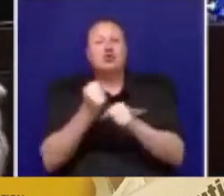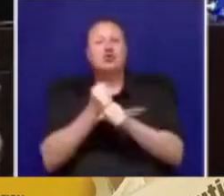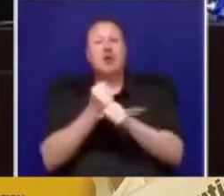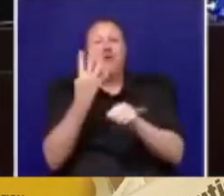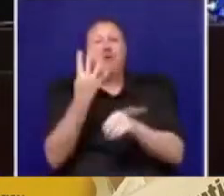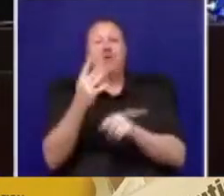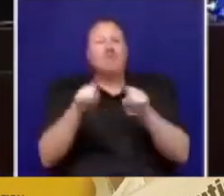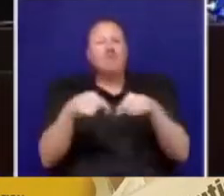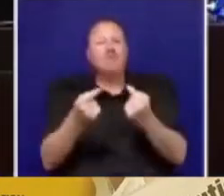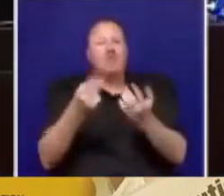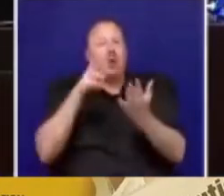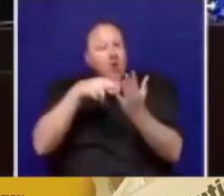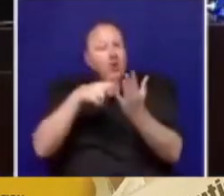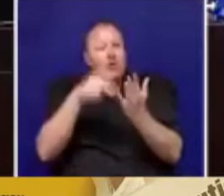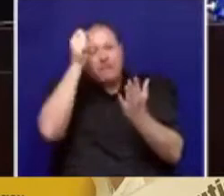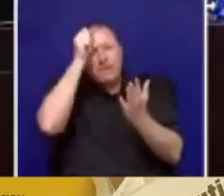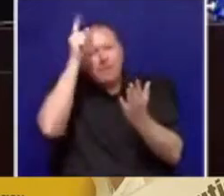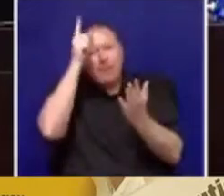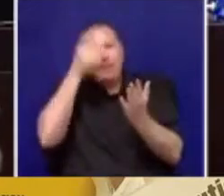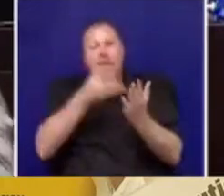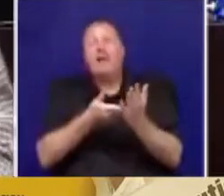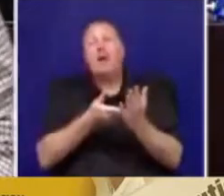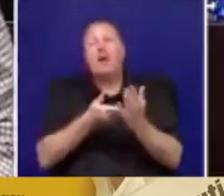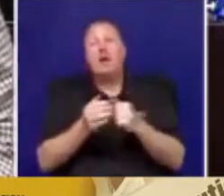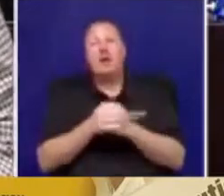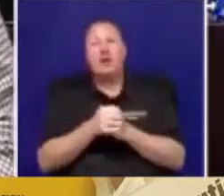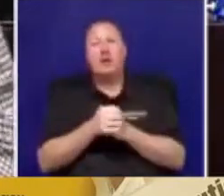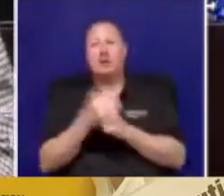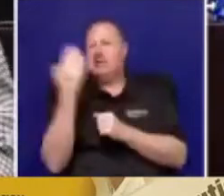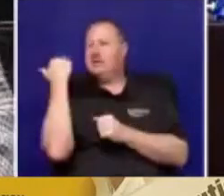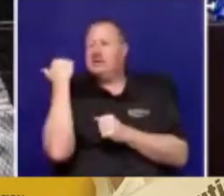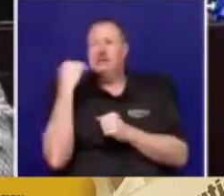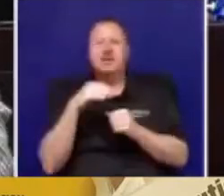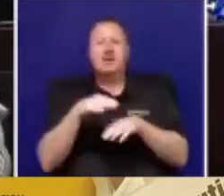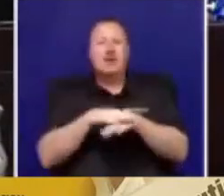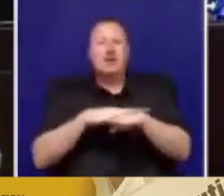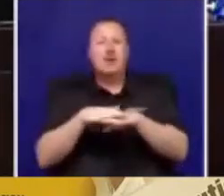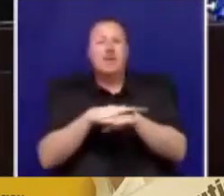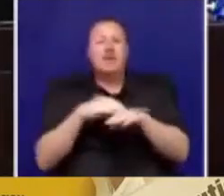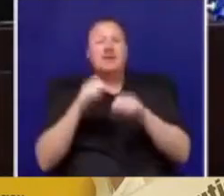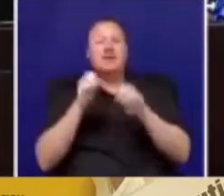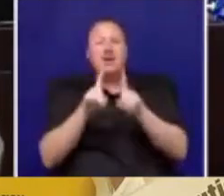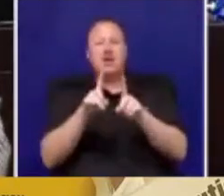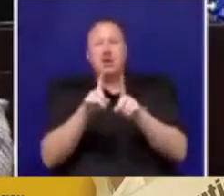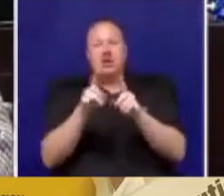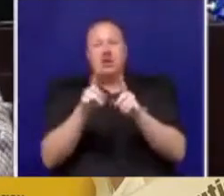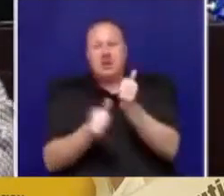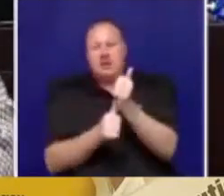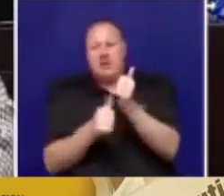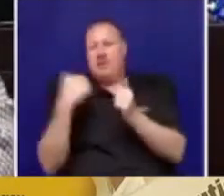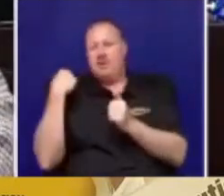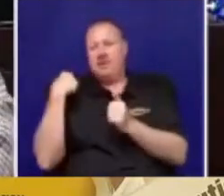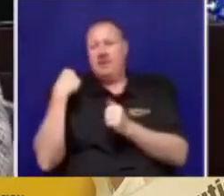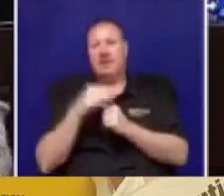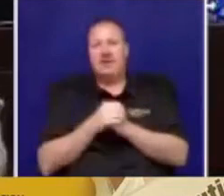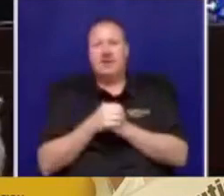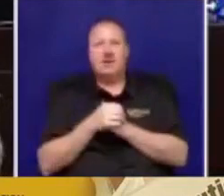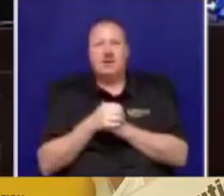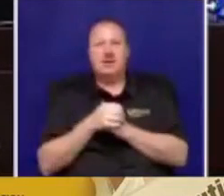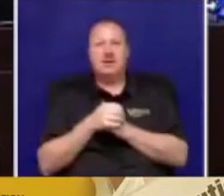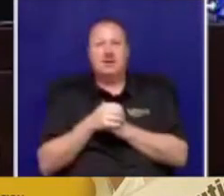4 cannot read for meaning. Just the other day, the Basic Education Deputy Minister, Regina